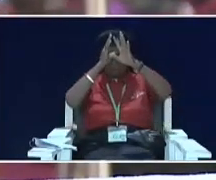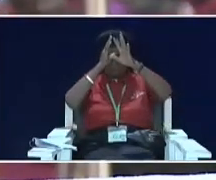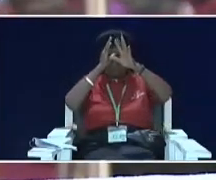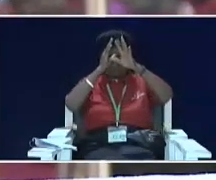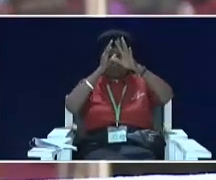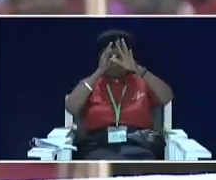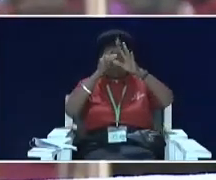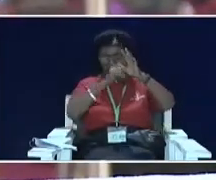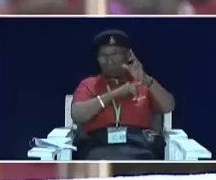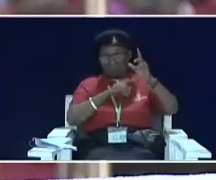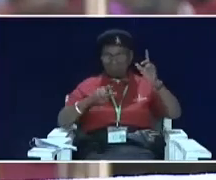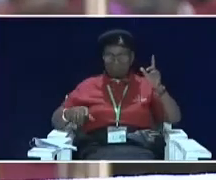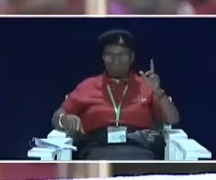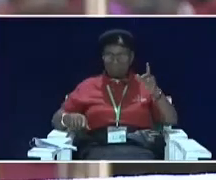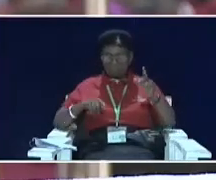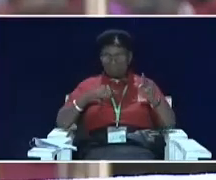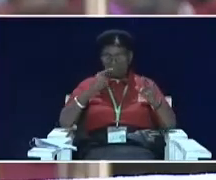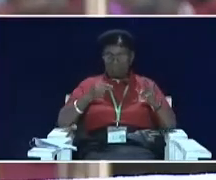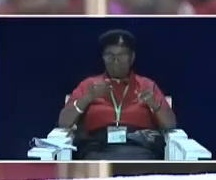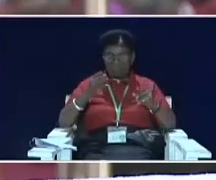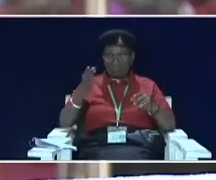The Lord said, there's somebody here.